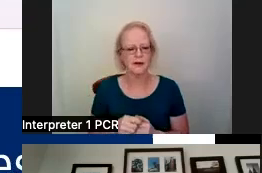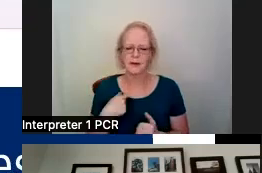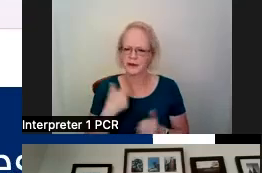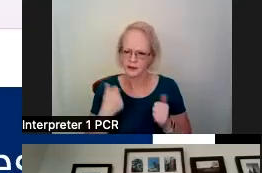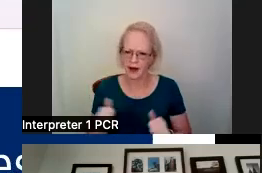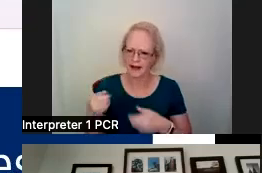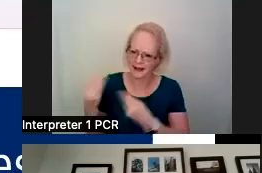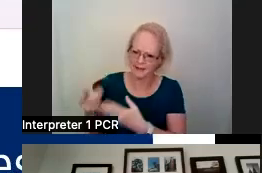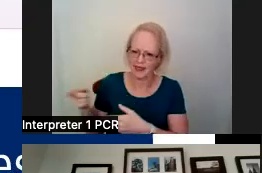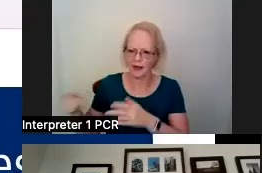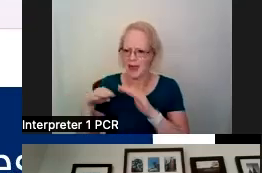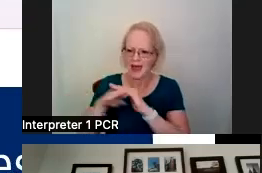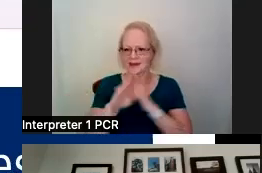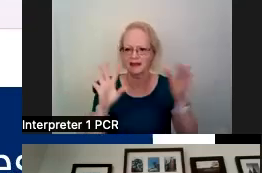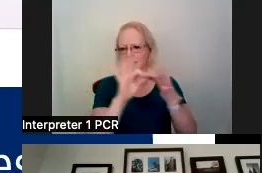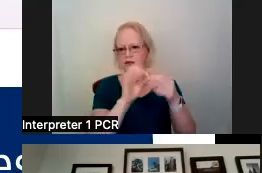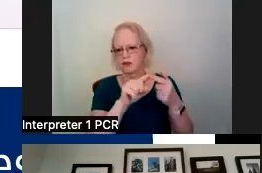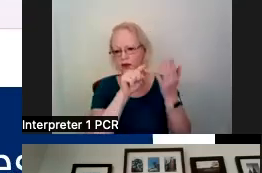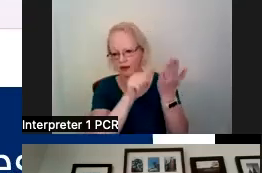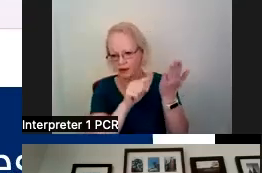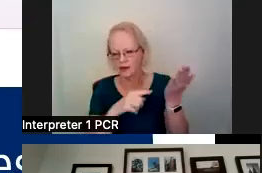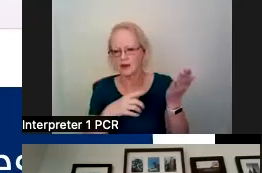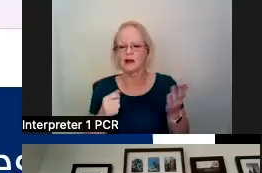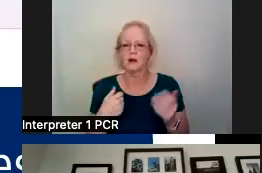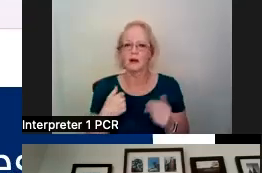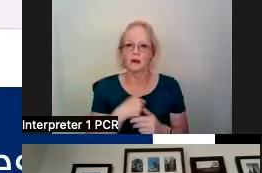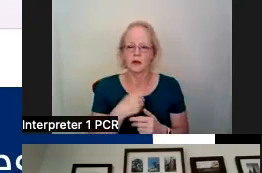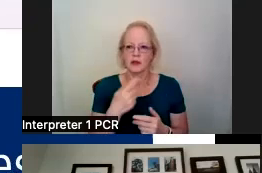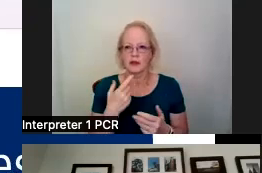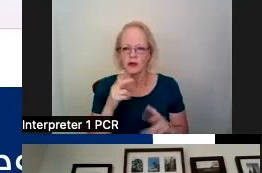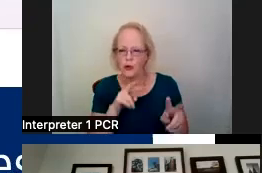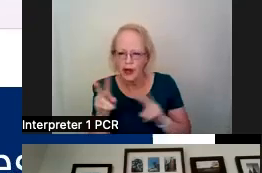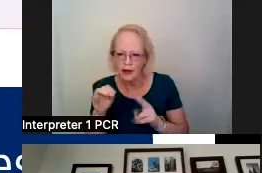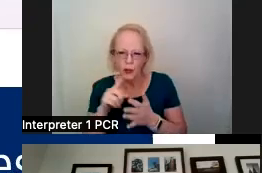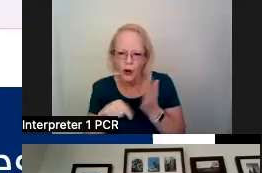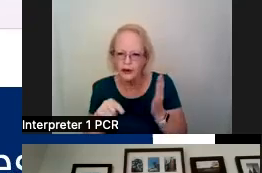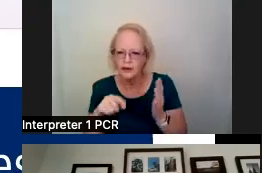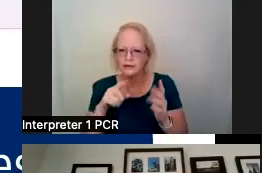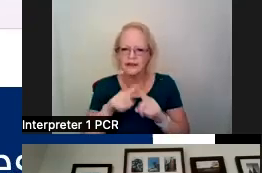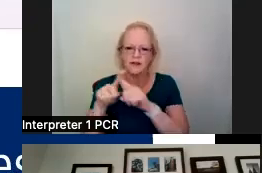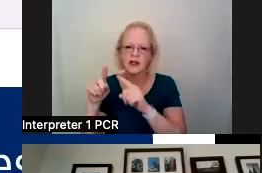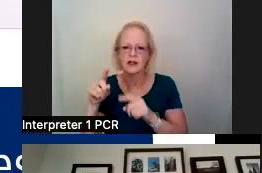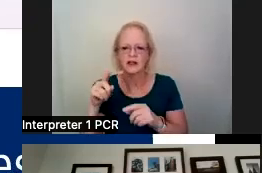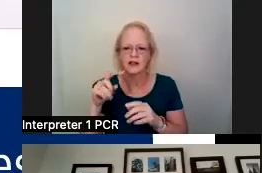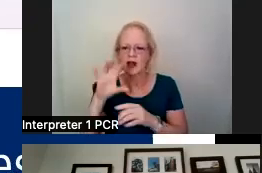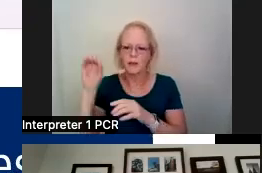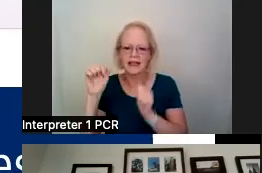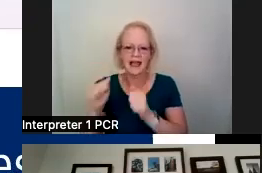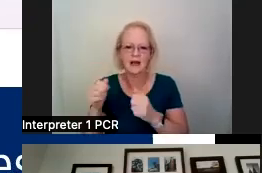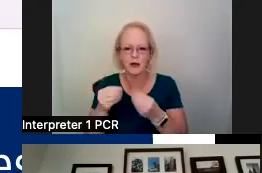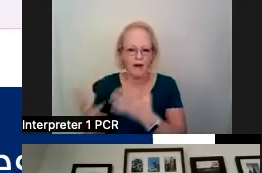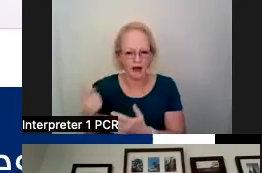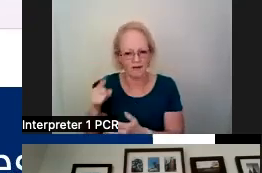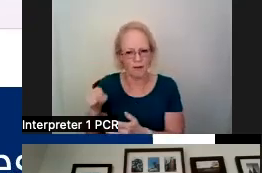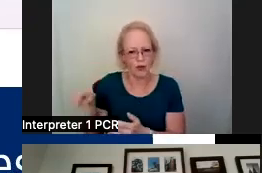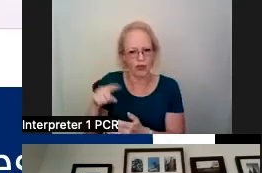And again, we're doing the research and working with lawyers to try and provide for access to them. And it may, I think